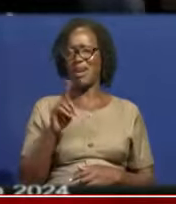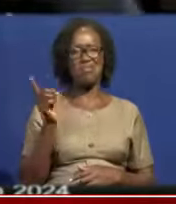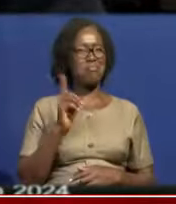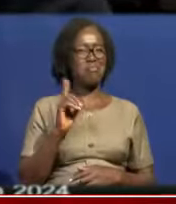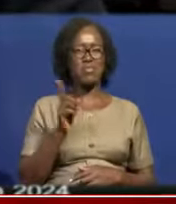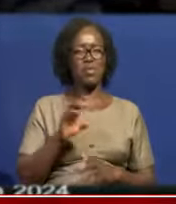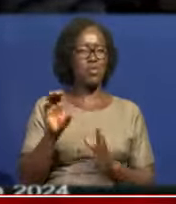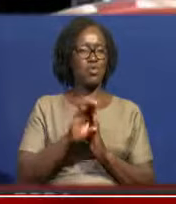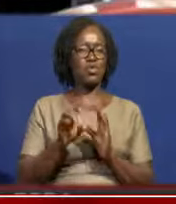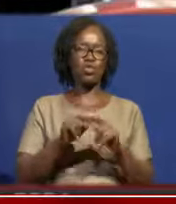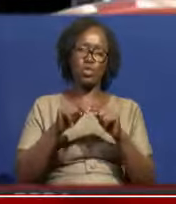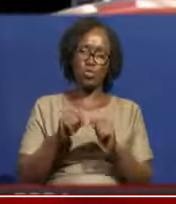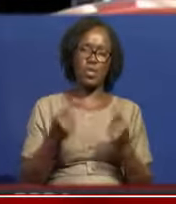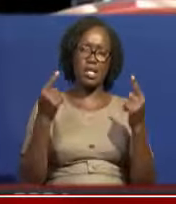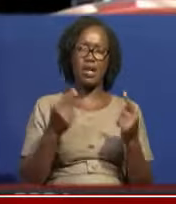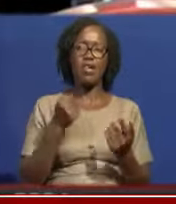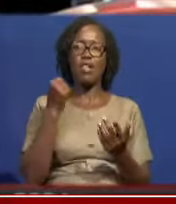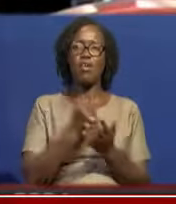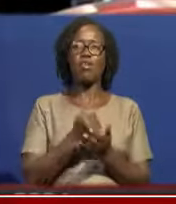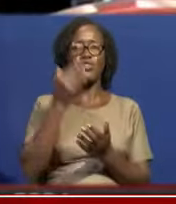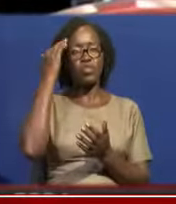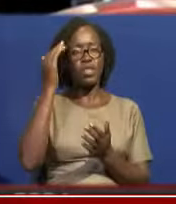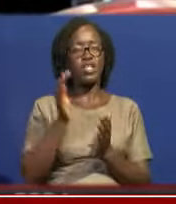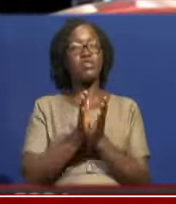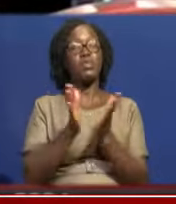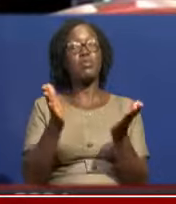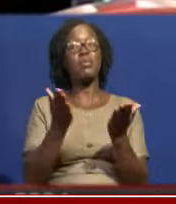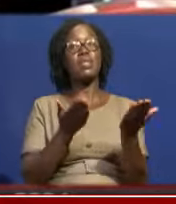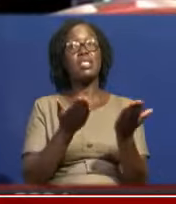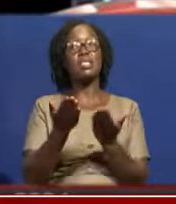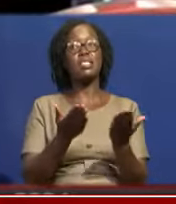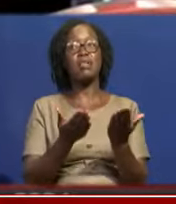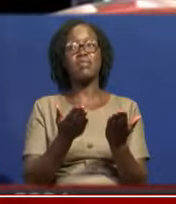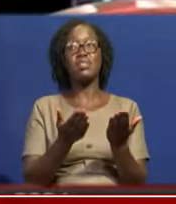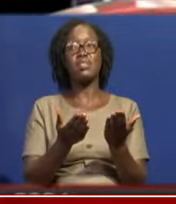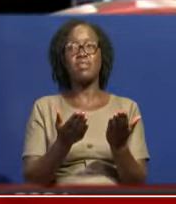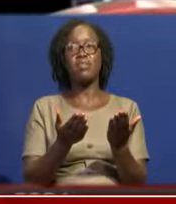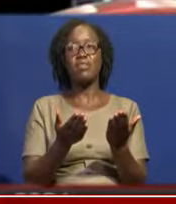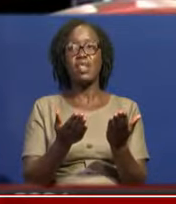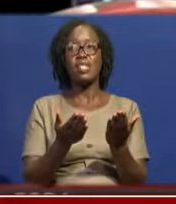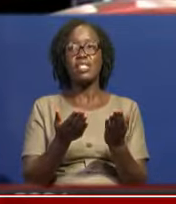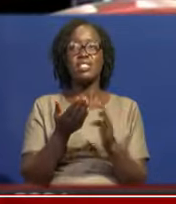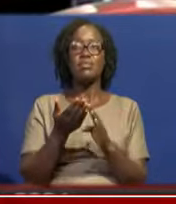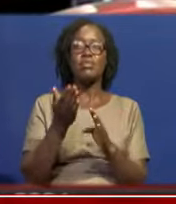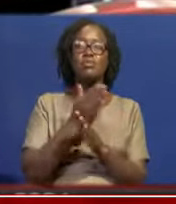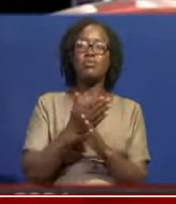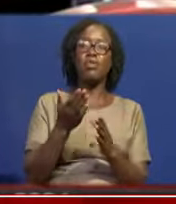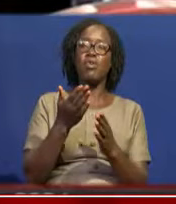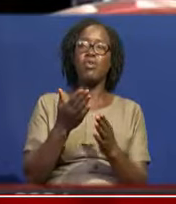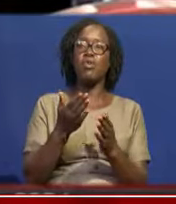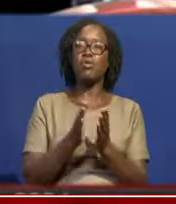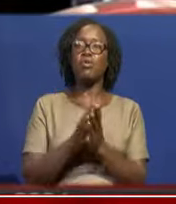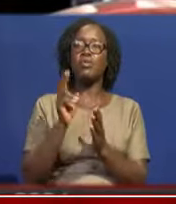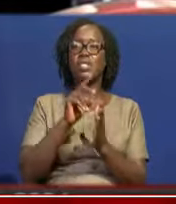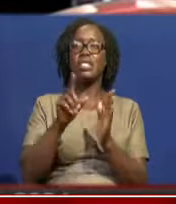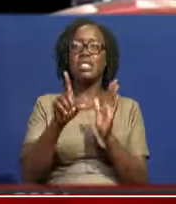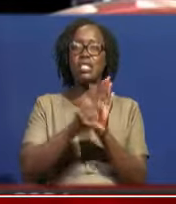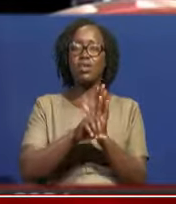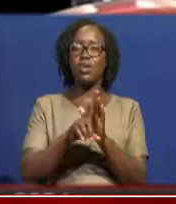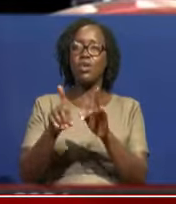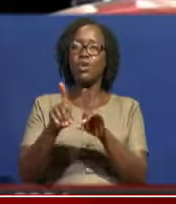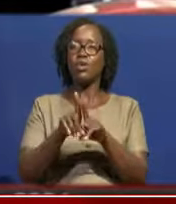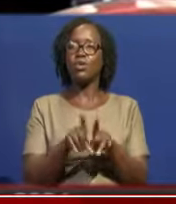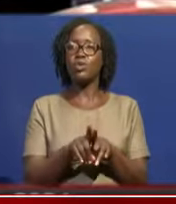outrightly unconstitutional. The Office of the Head of Public Service, as initially construed within the law as